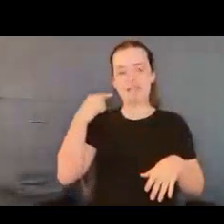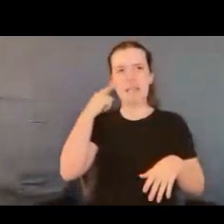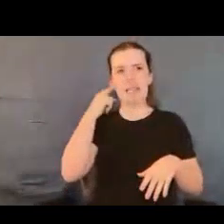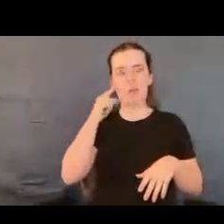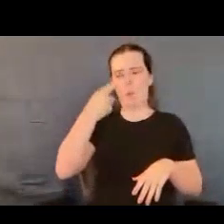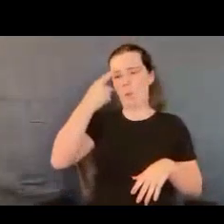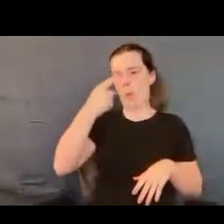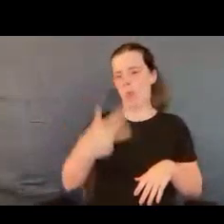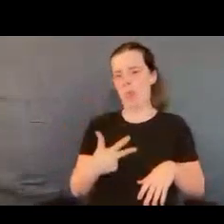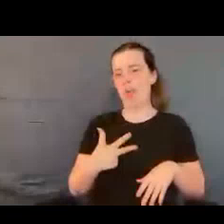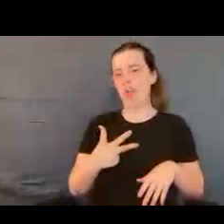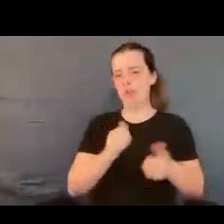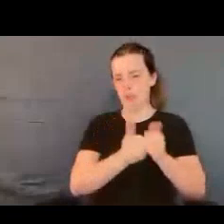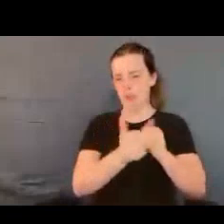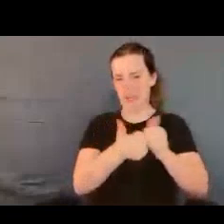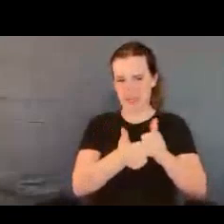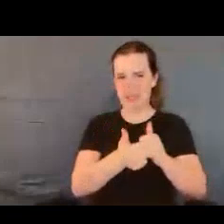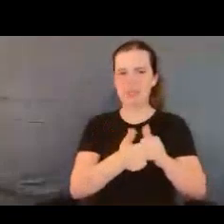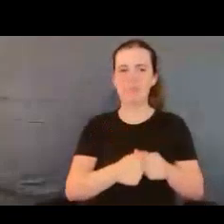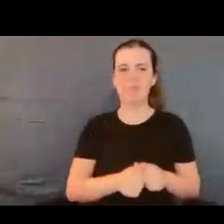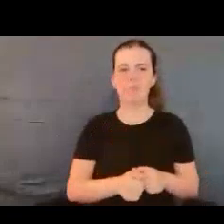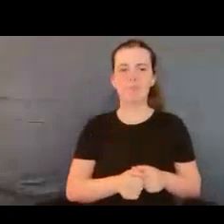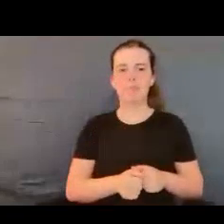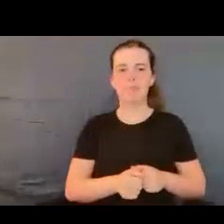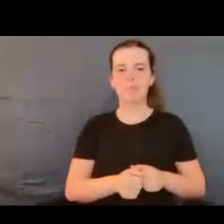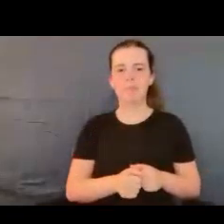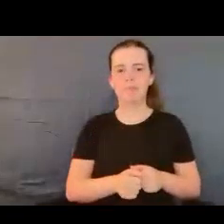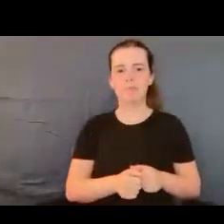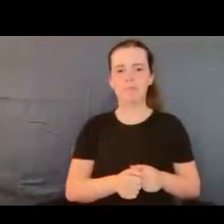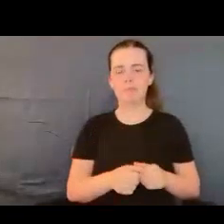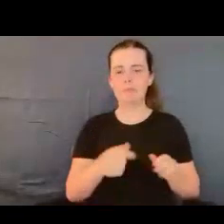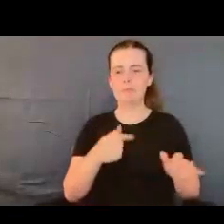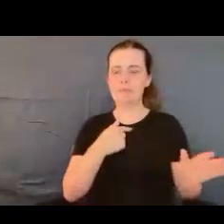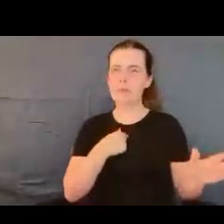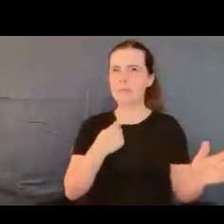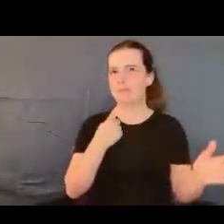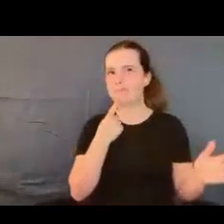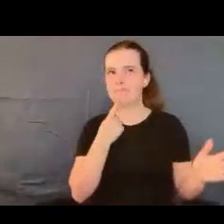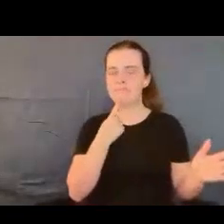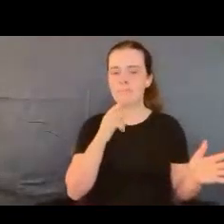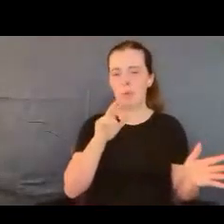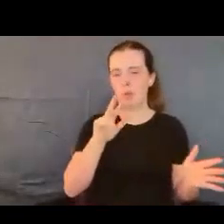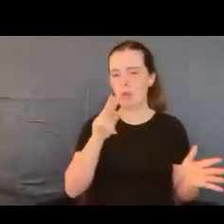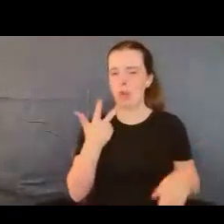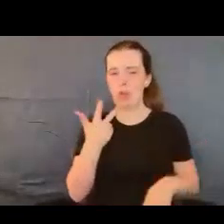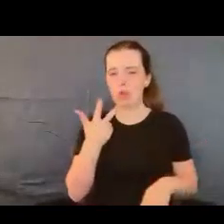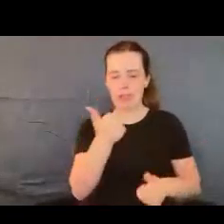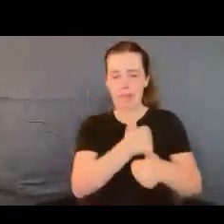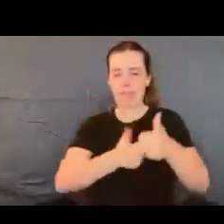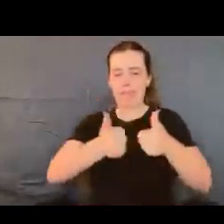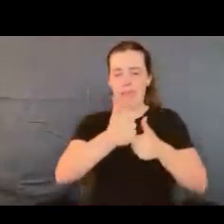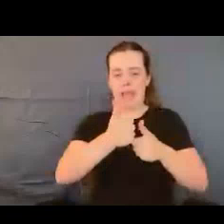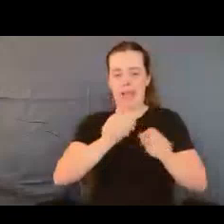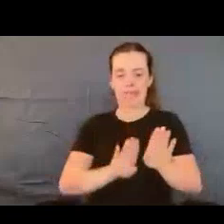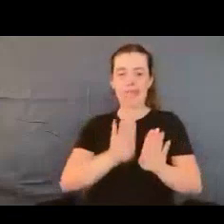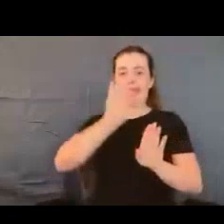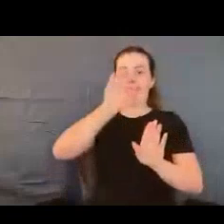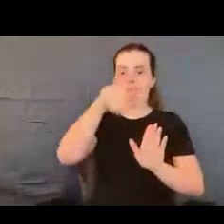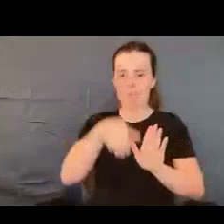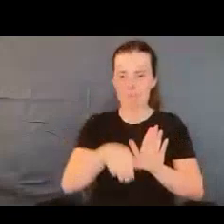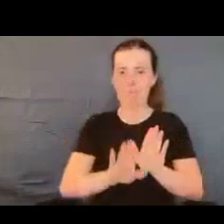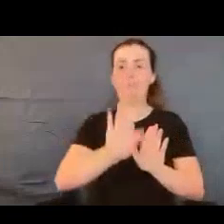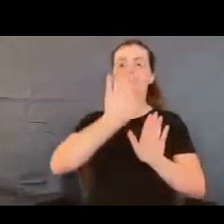9.2 miles from the start to the top of Hidden Peak. I would say there's like three notable climbs and descents on the way up, so it's not like you're going just straight up the whole